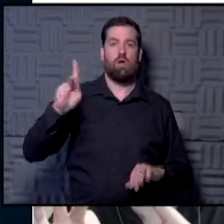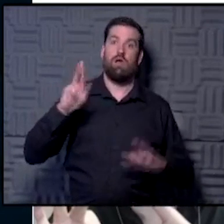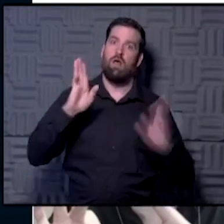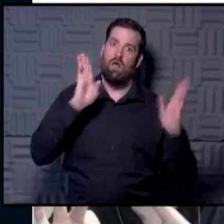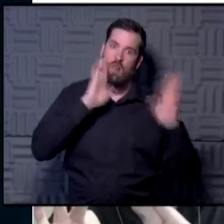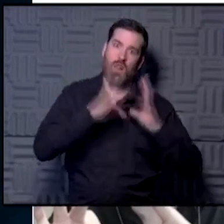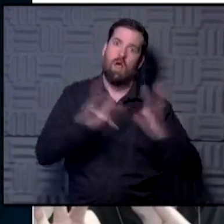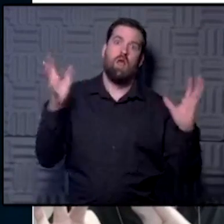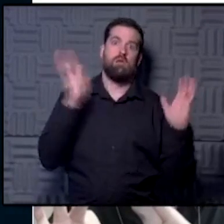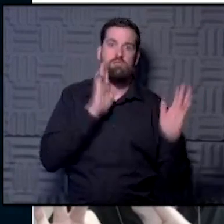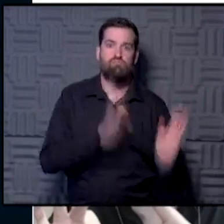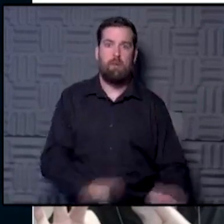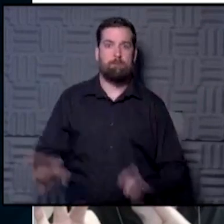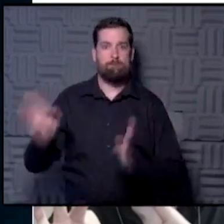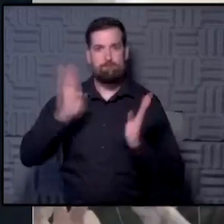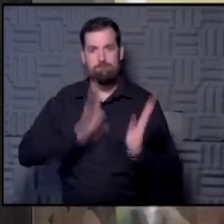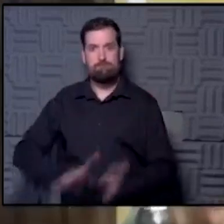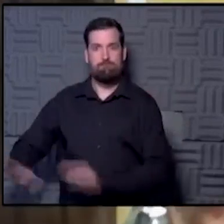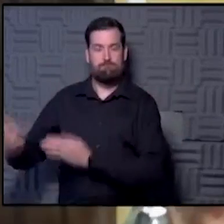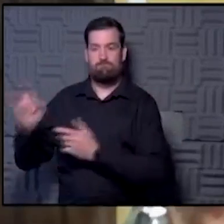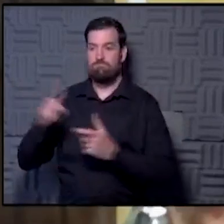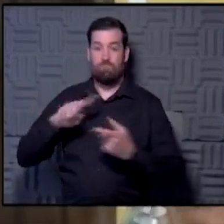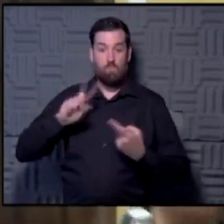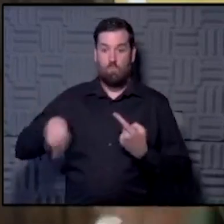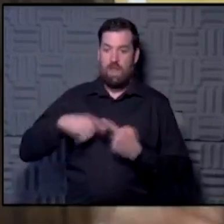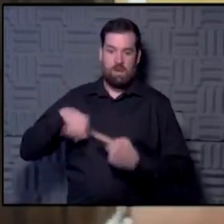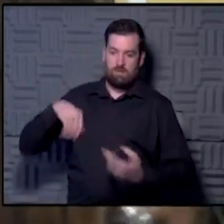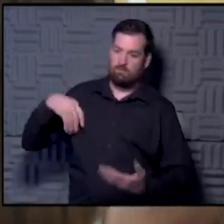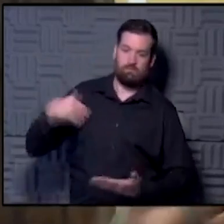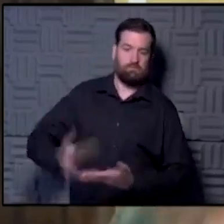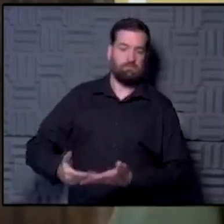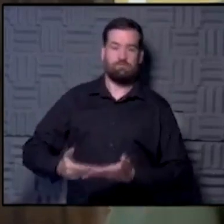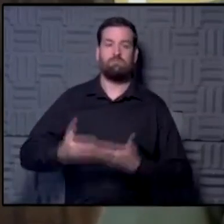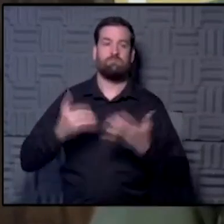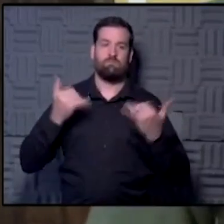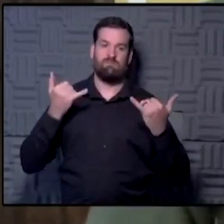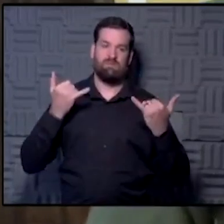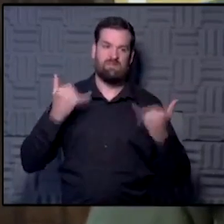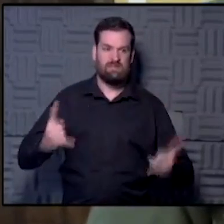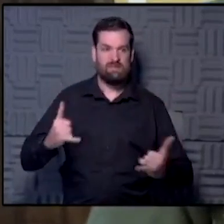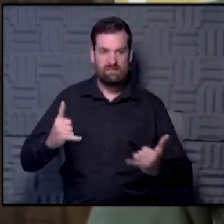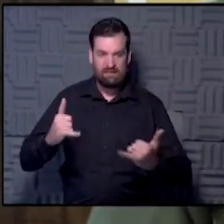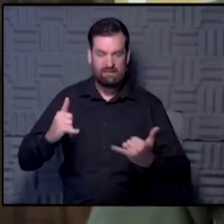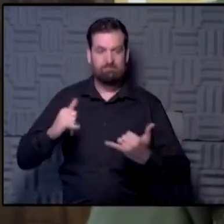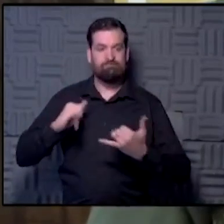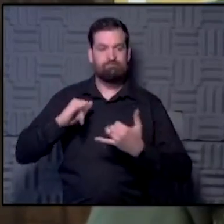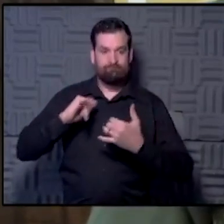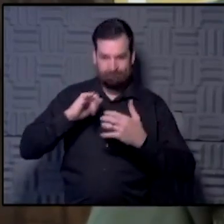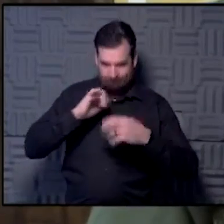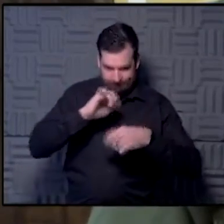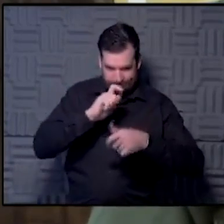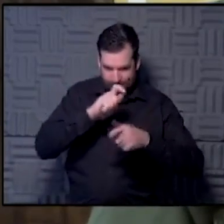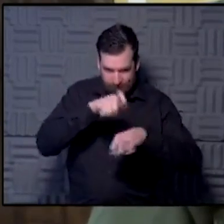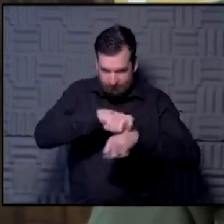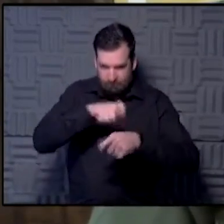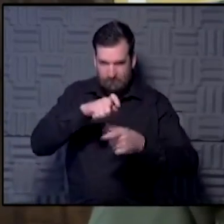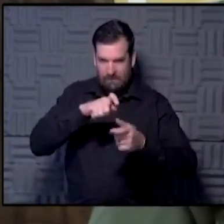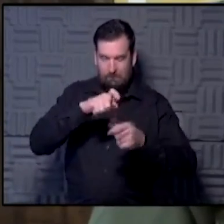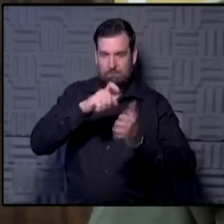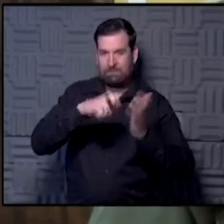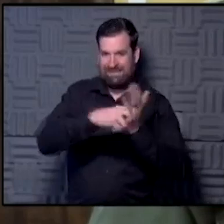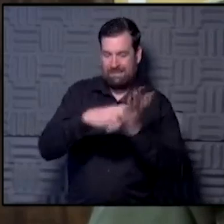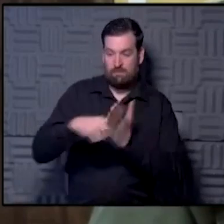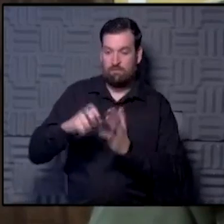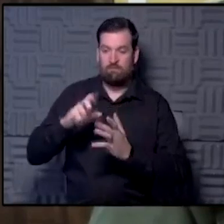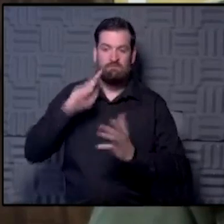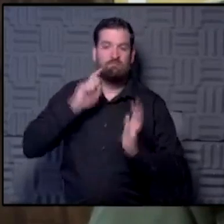that was taken. Certainly from the moment people come on our property, we've now put time ticketing into place. We recognized very quickly back